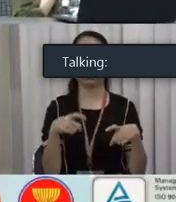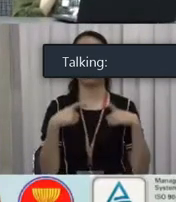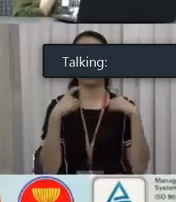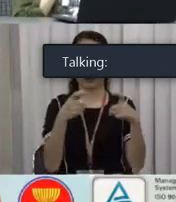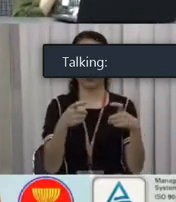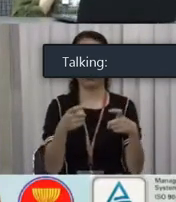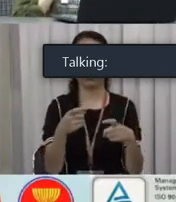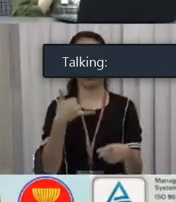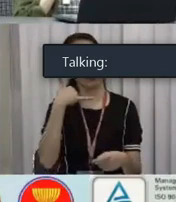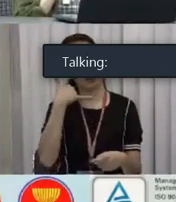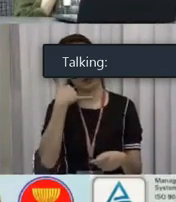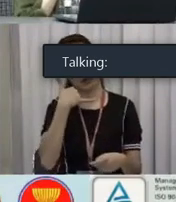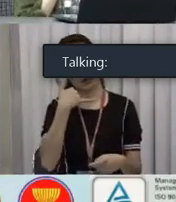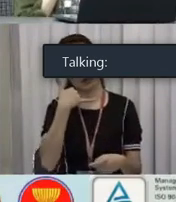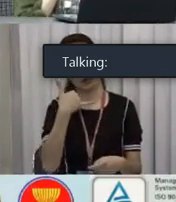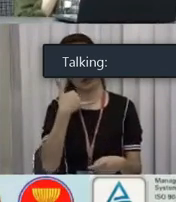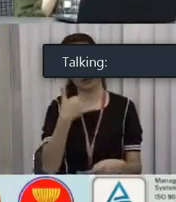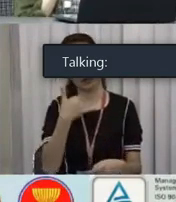nga section.